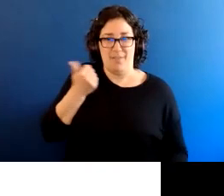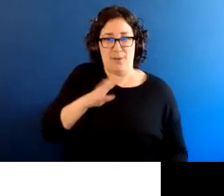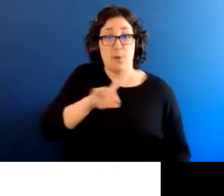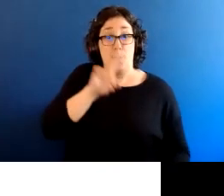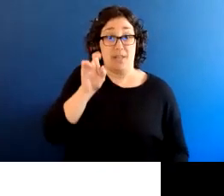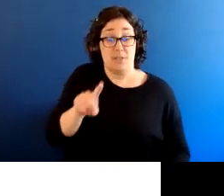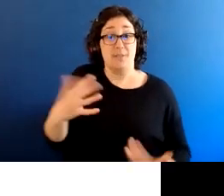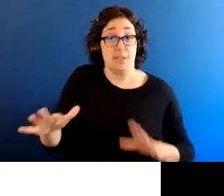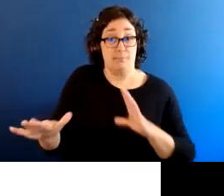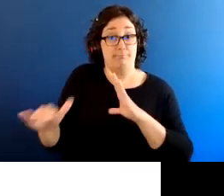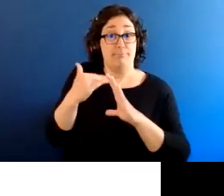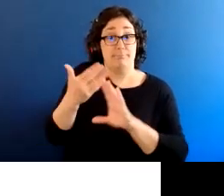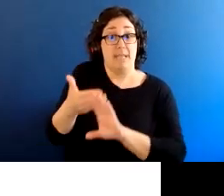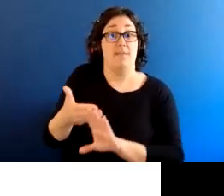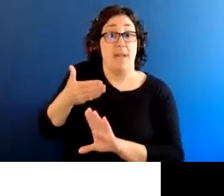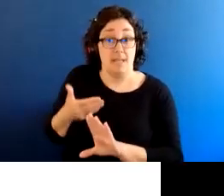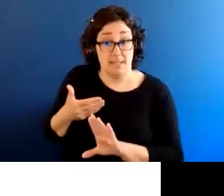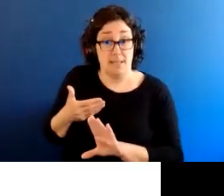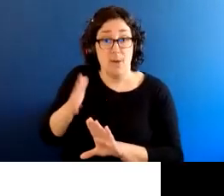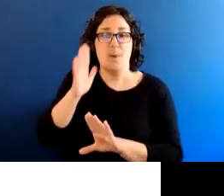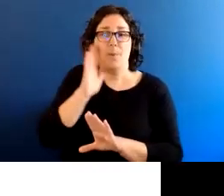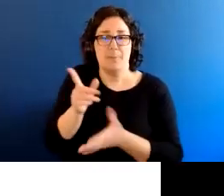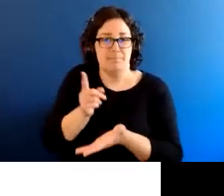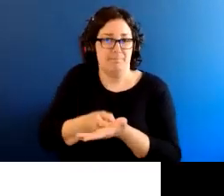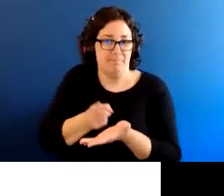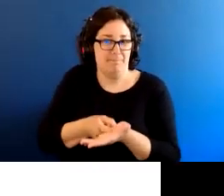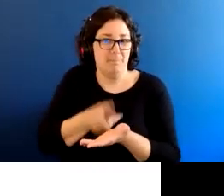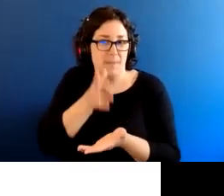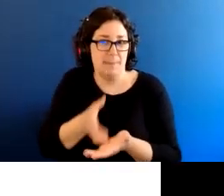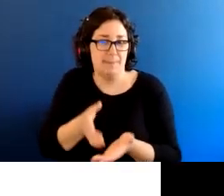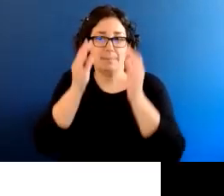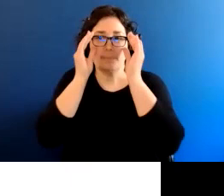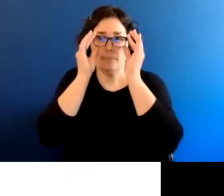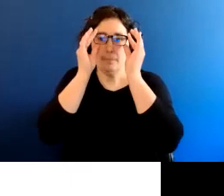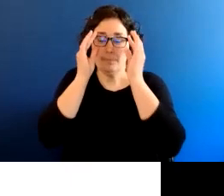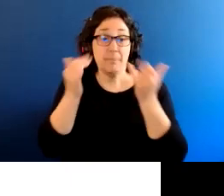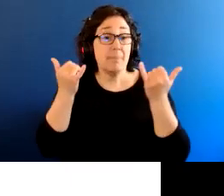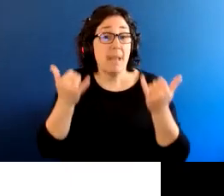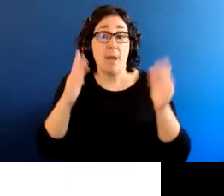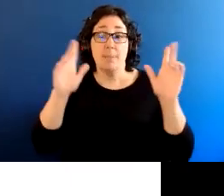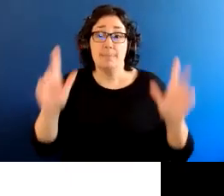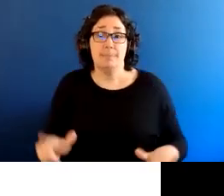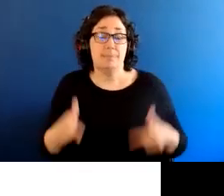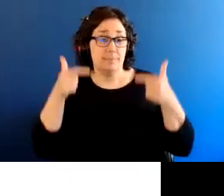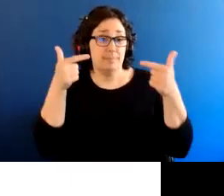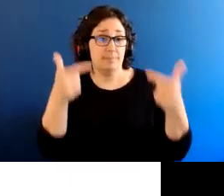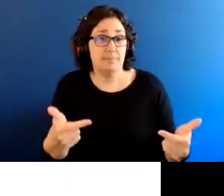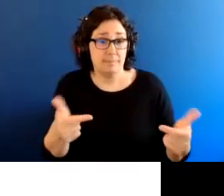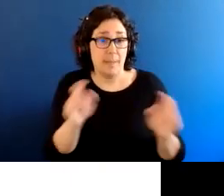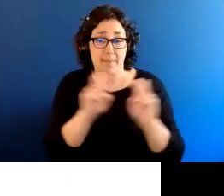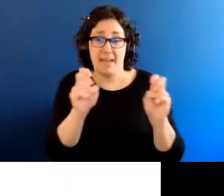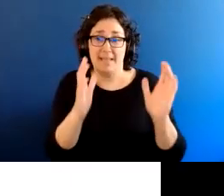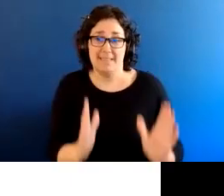questions sent to me in advance. We will get to those. And with that, I will turn it over to our